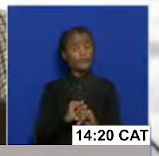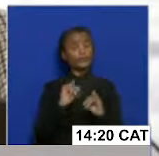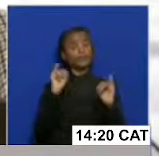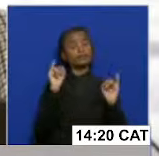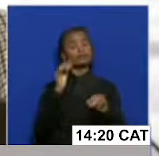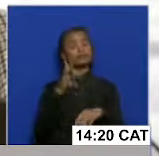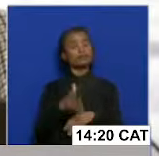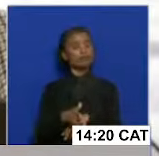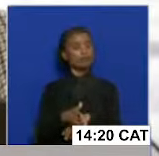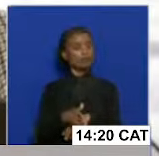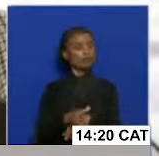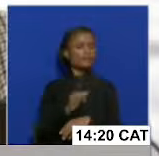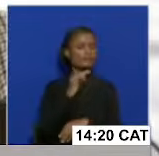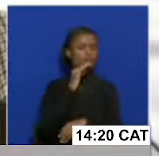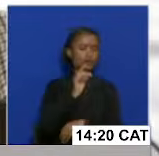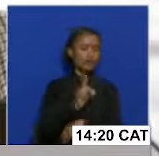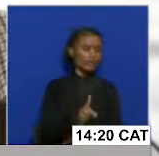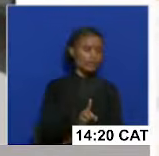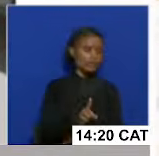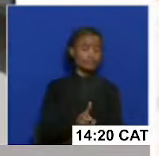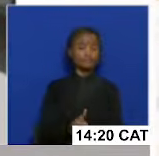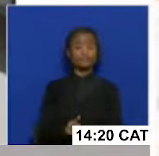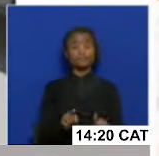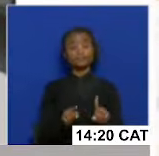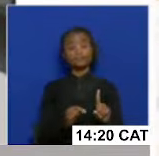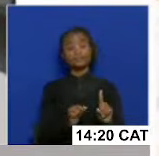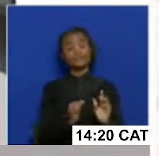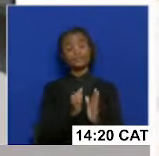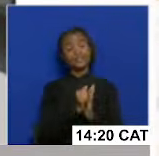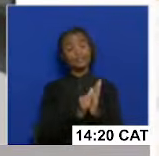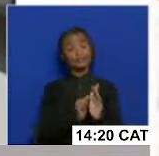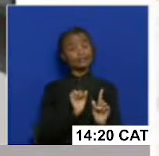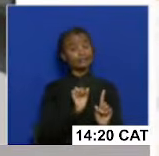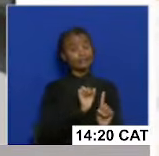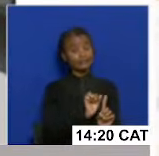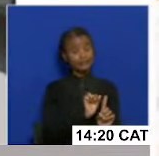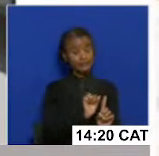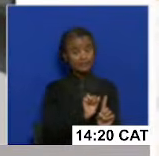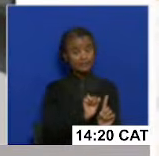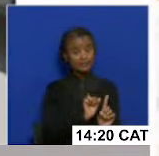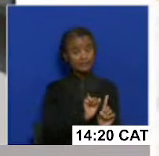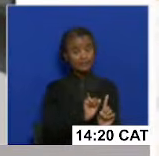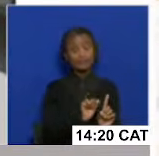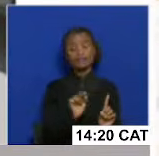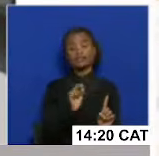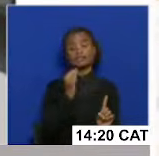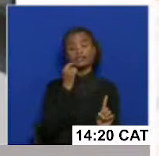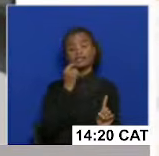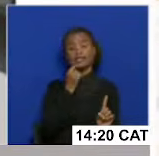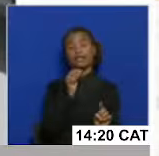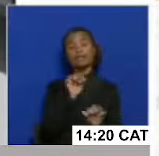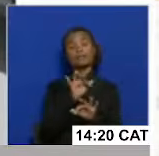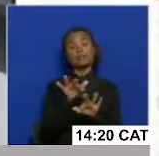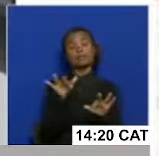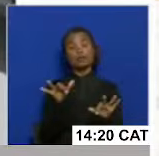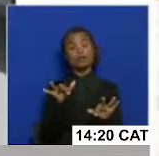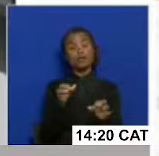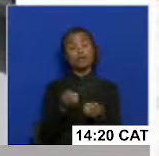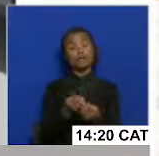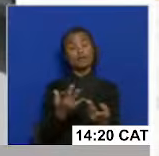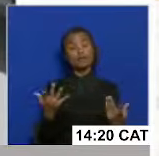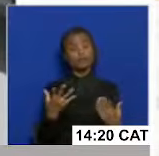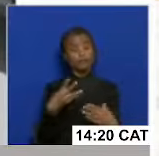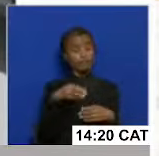In her statement, she's not mentioning how many people were involved in this statement. She's